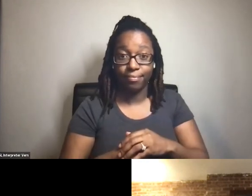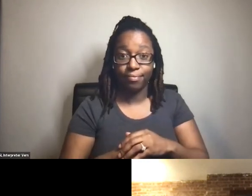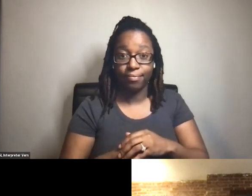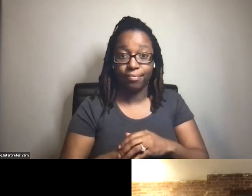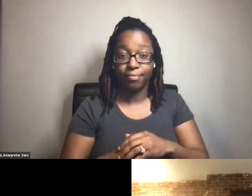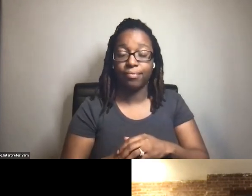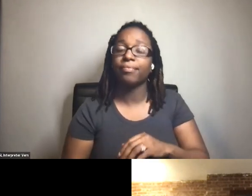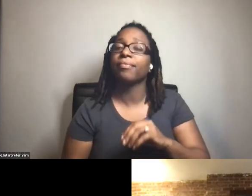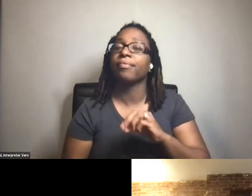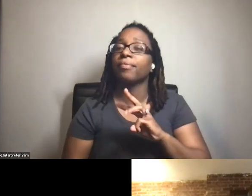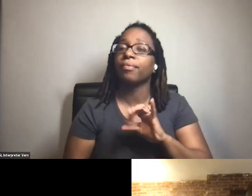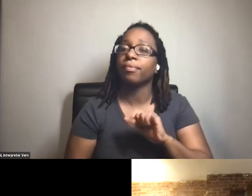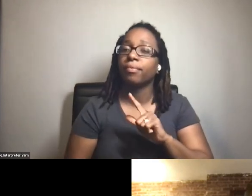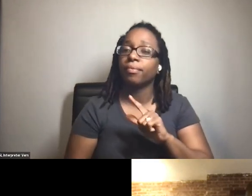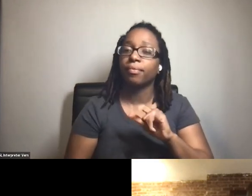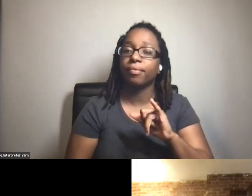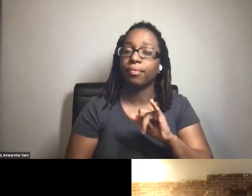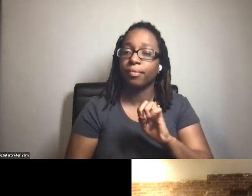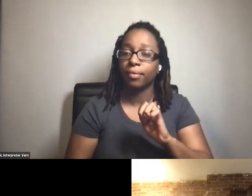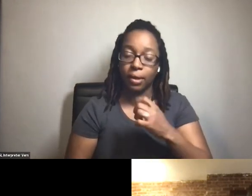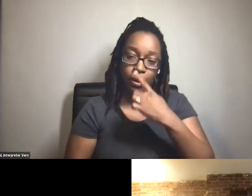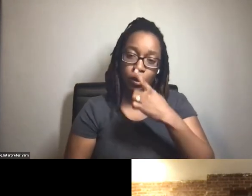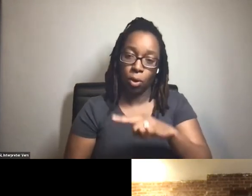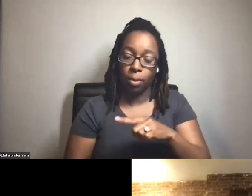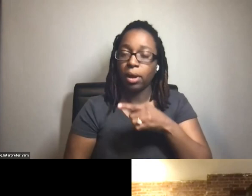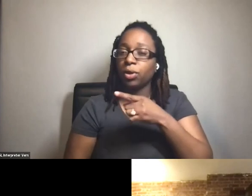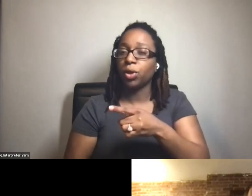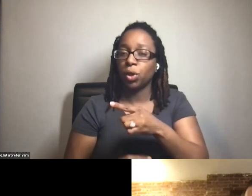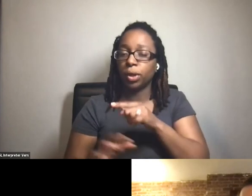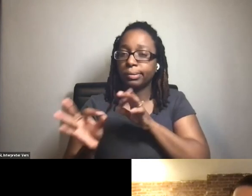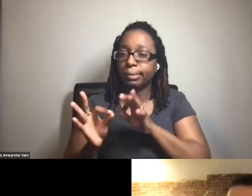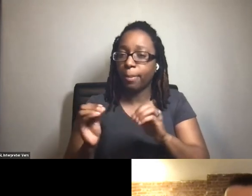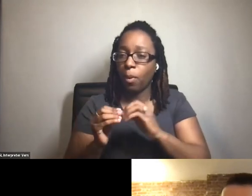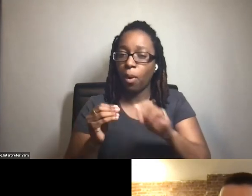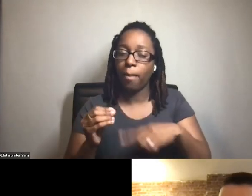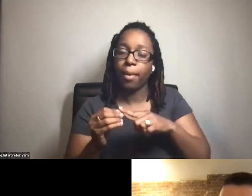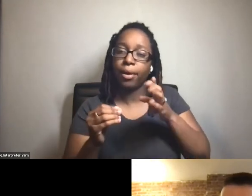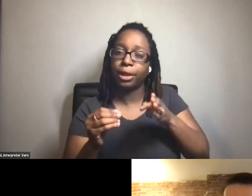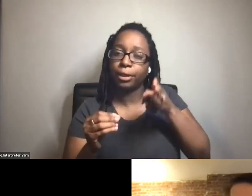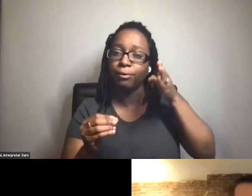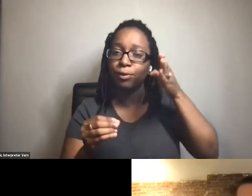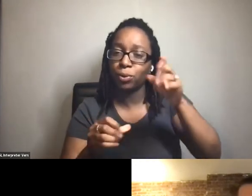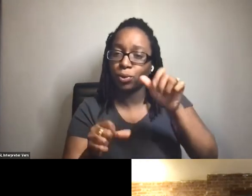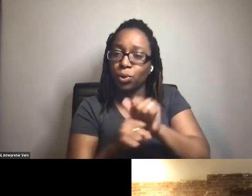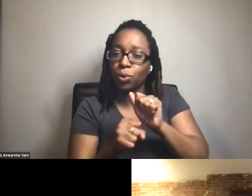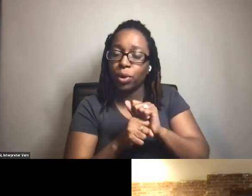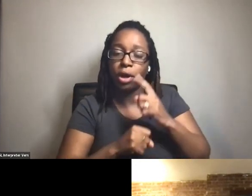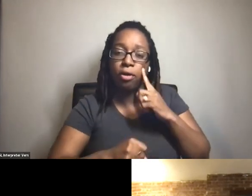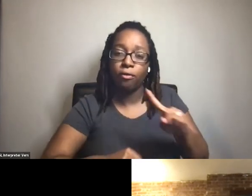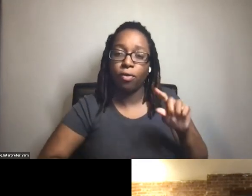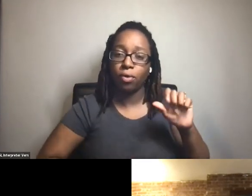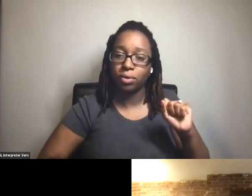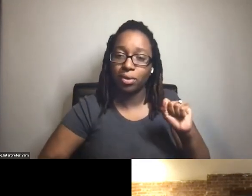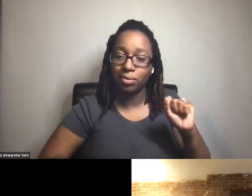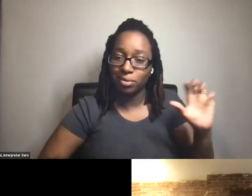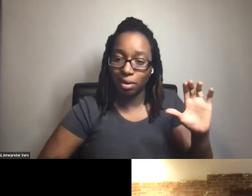Willie, can you give us more details about the future work of this work, you know, for sound cells, so we can see that people liked